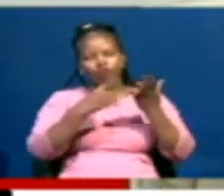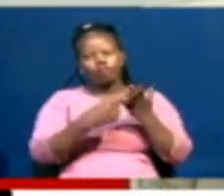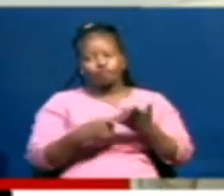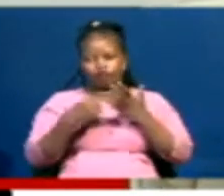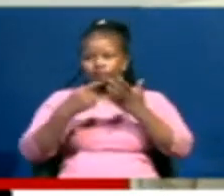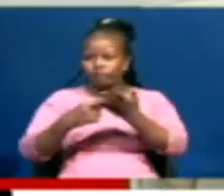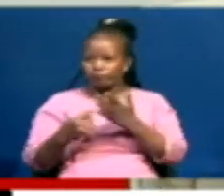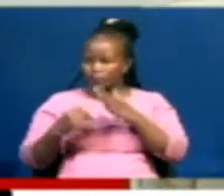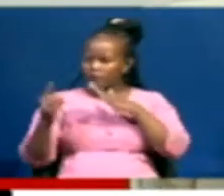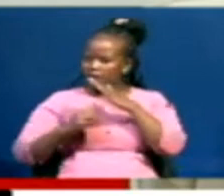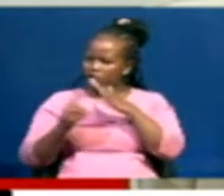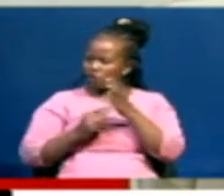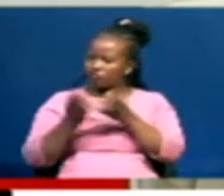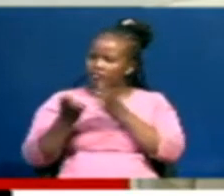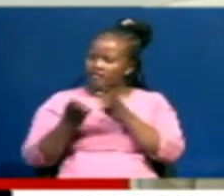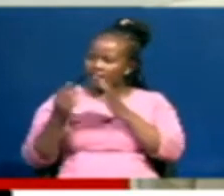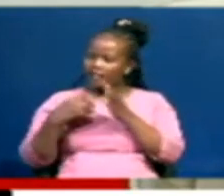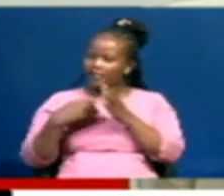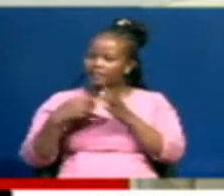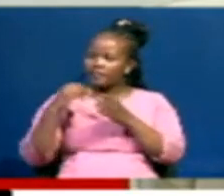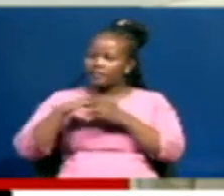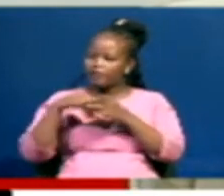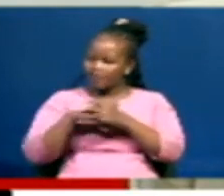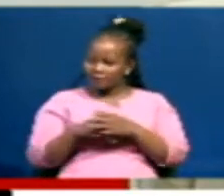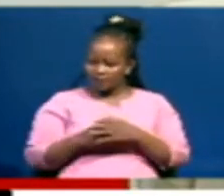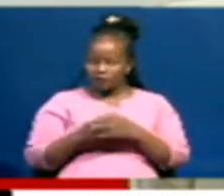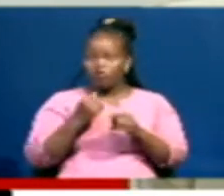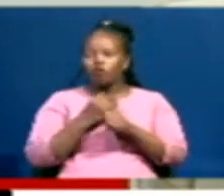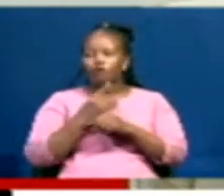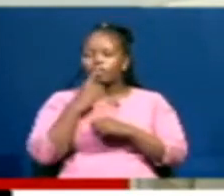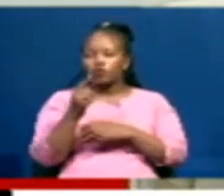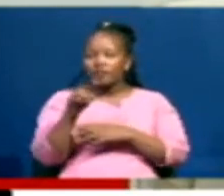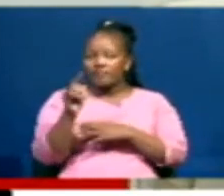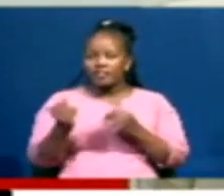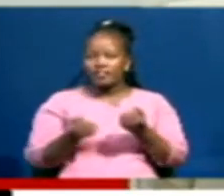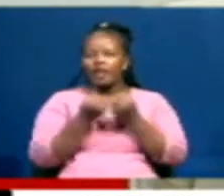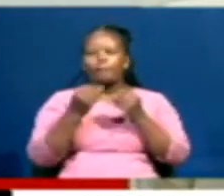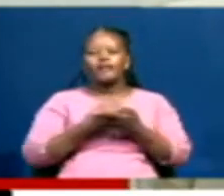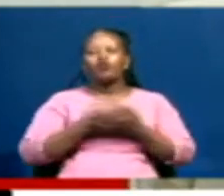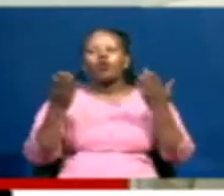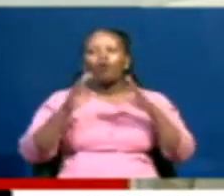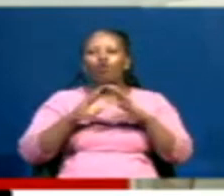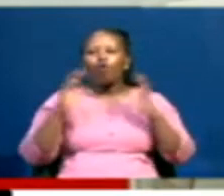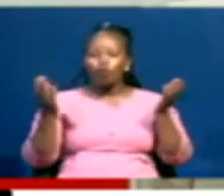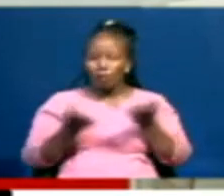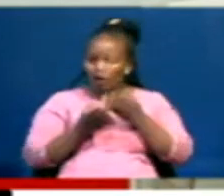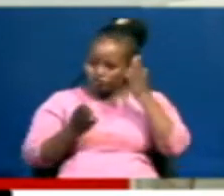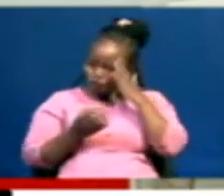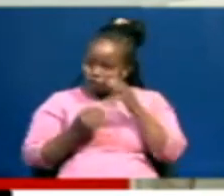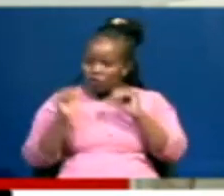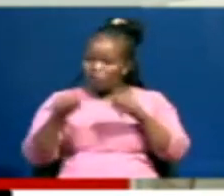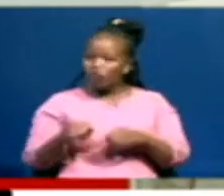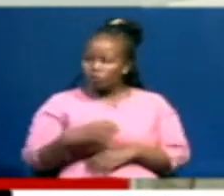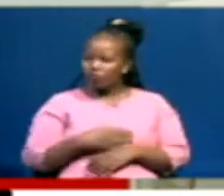Trade, to see how can we grow this event to be one event annually that the whole world knows. You can go to Kenya in such an event,